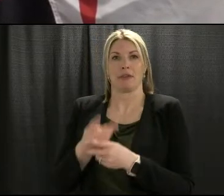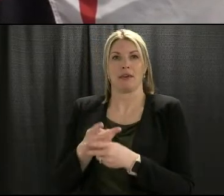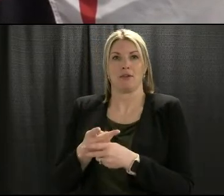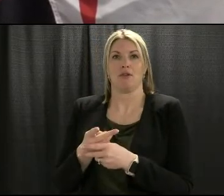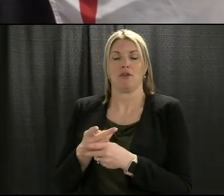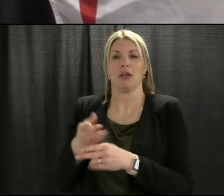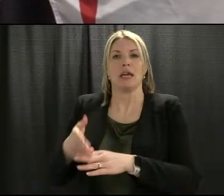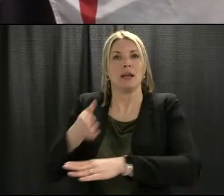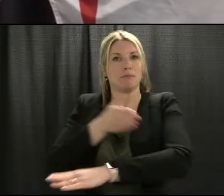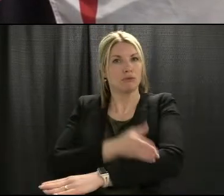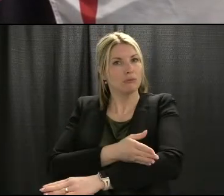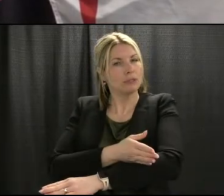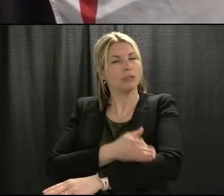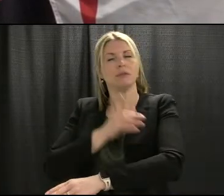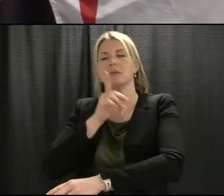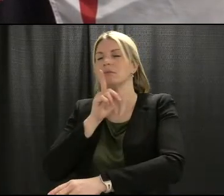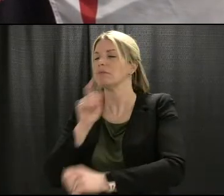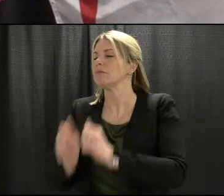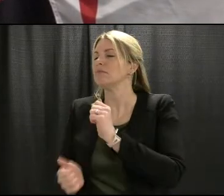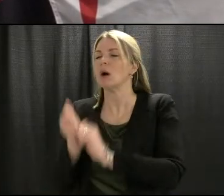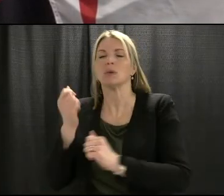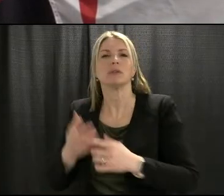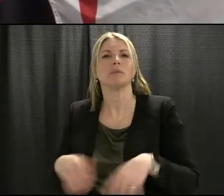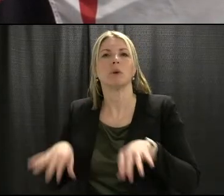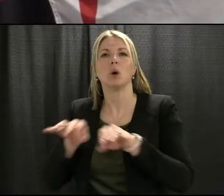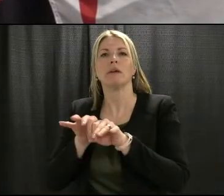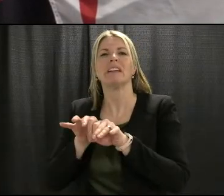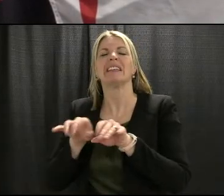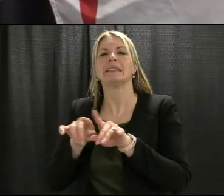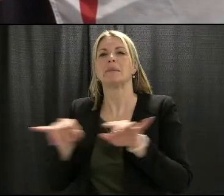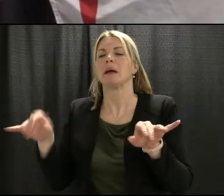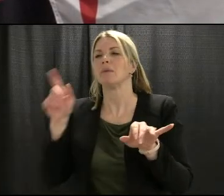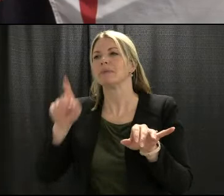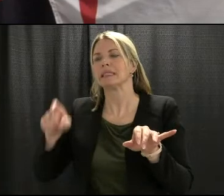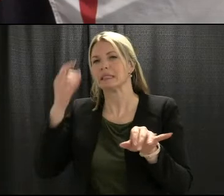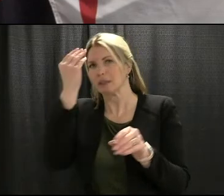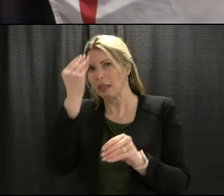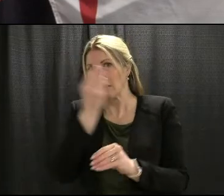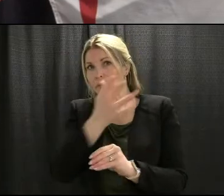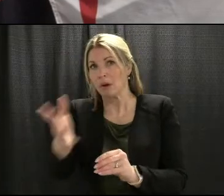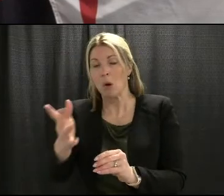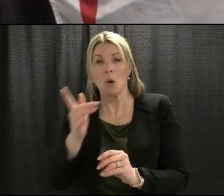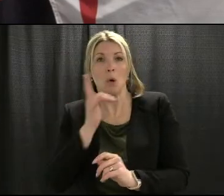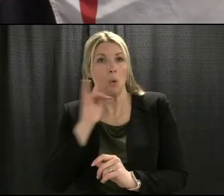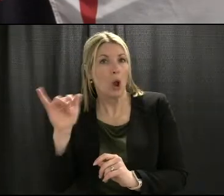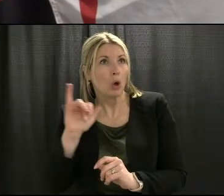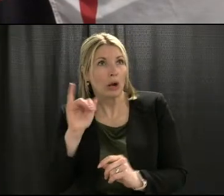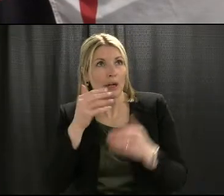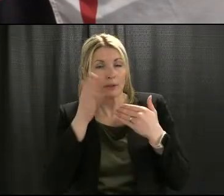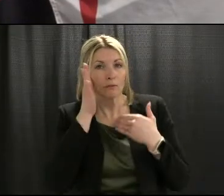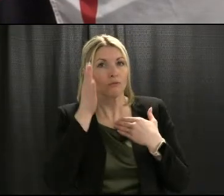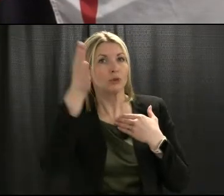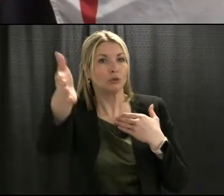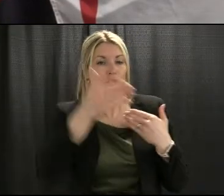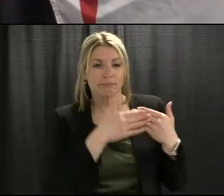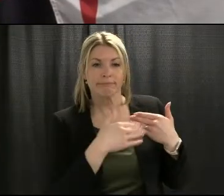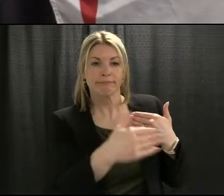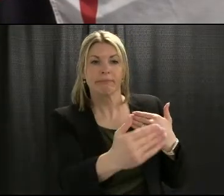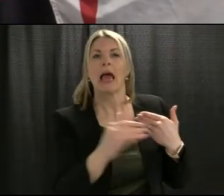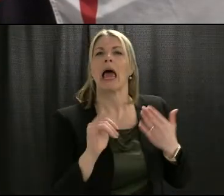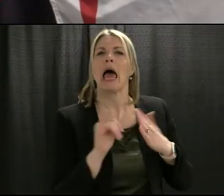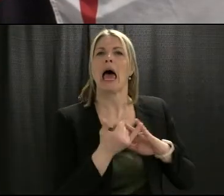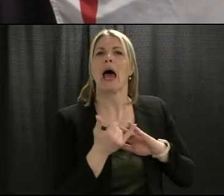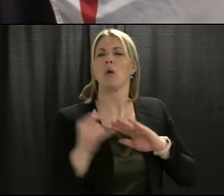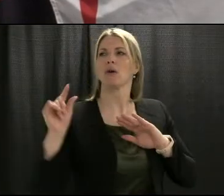healthcare-related initiatives and explain how they work. It demonstrates exactly what your government is doing to tackle our